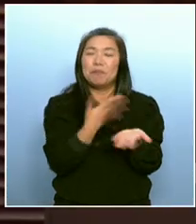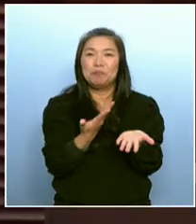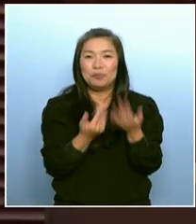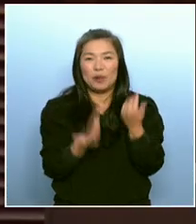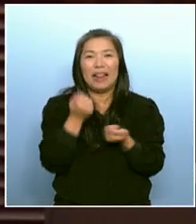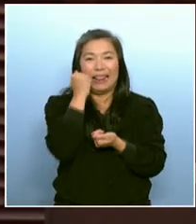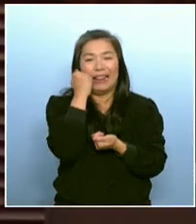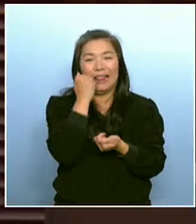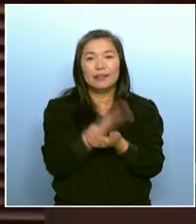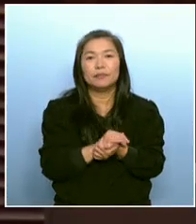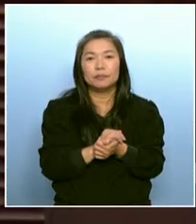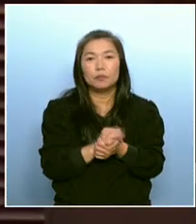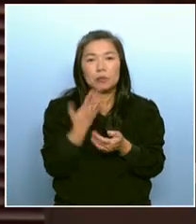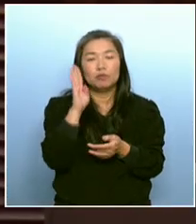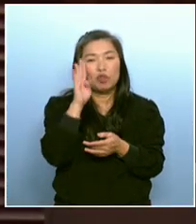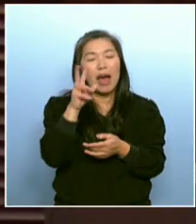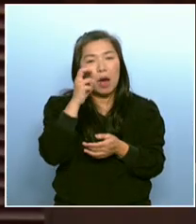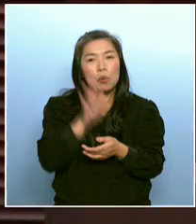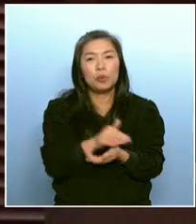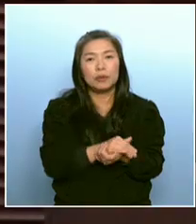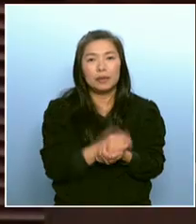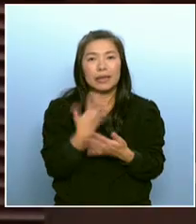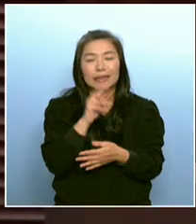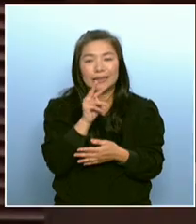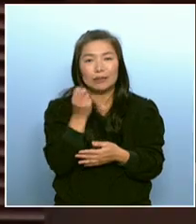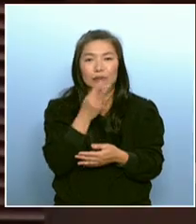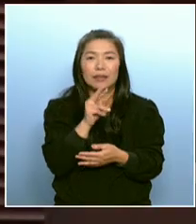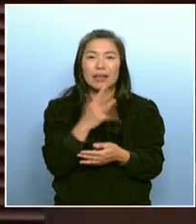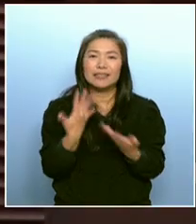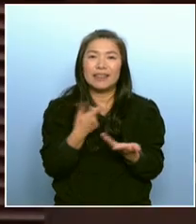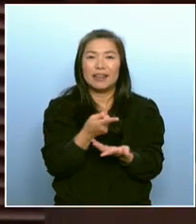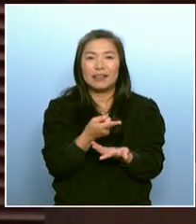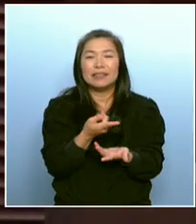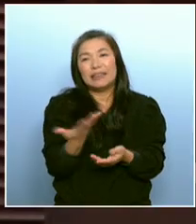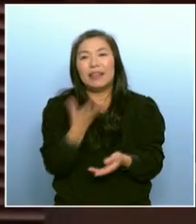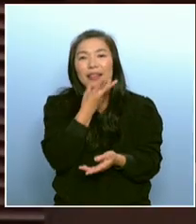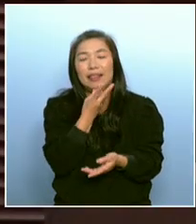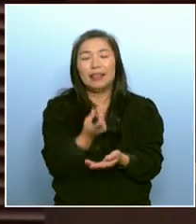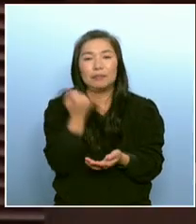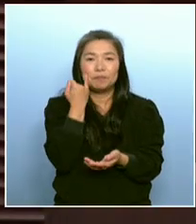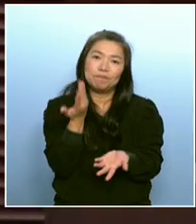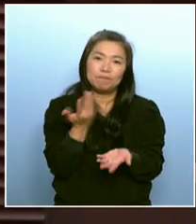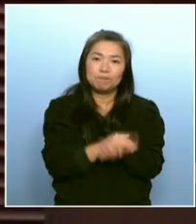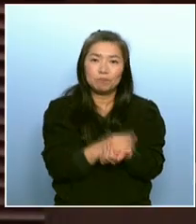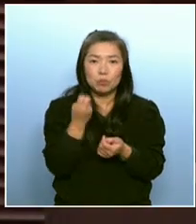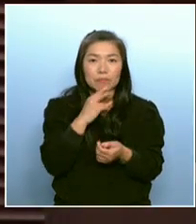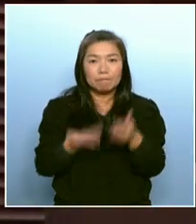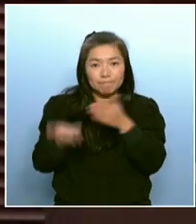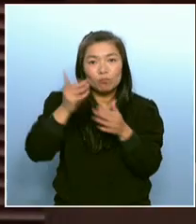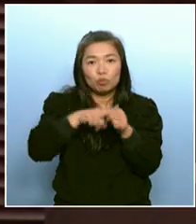program. It's kind of hard for us to identify the alumni.